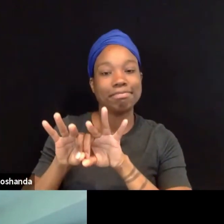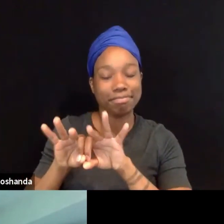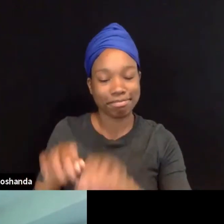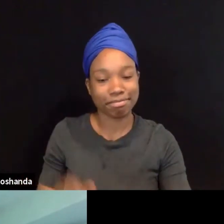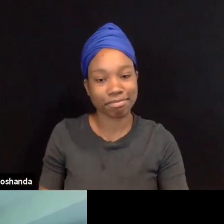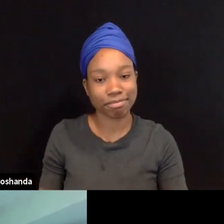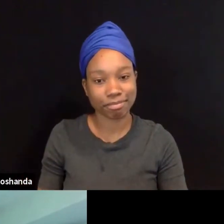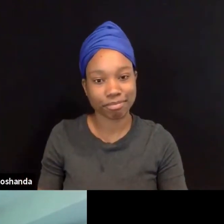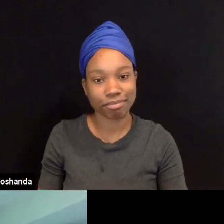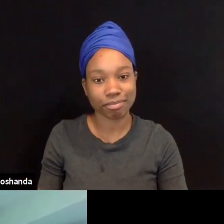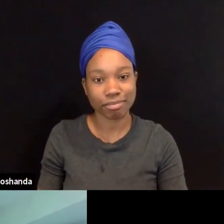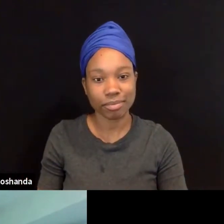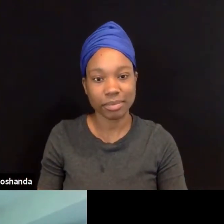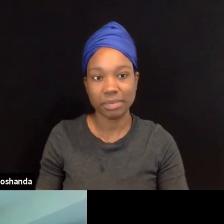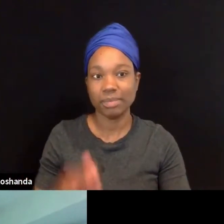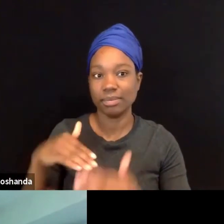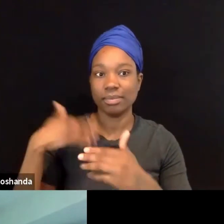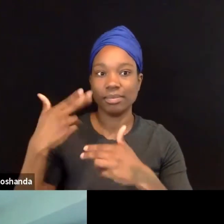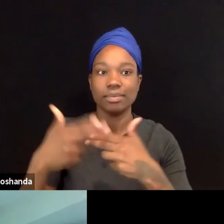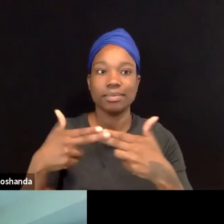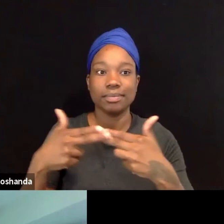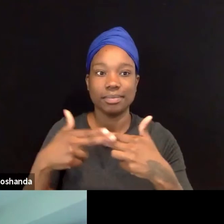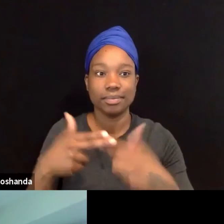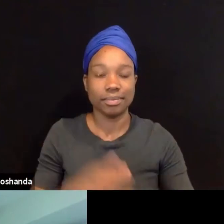I will go to the next slide.